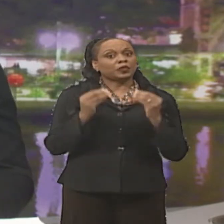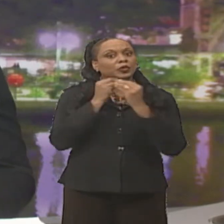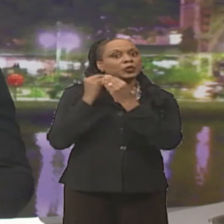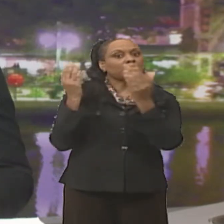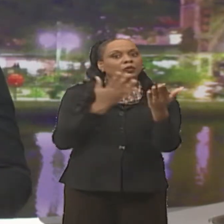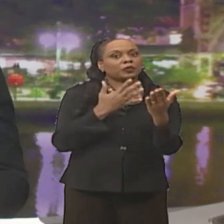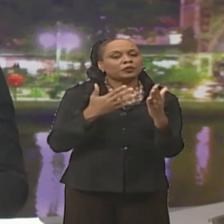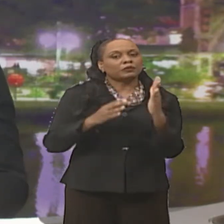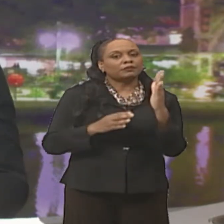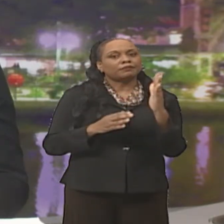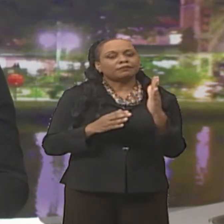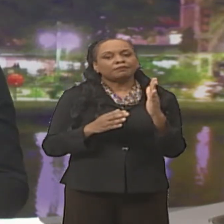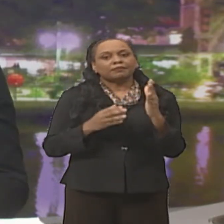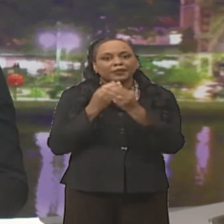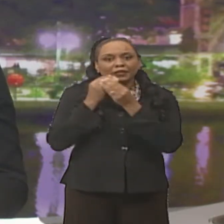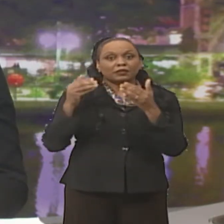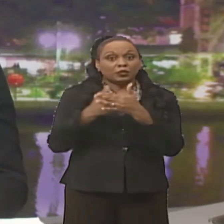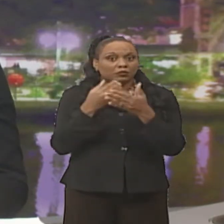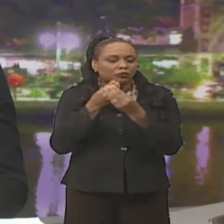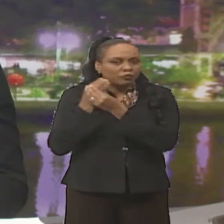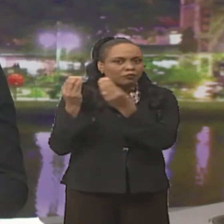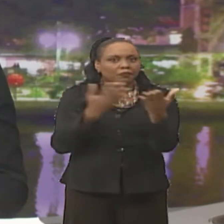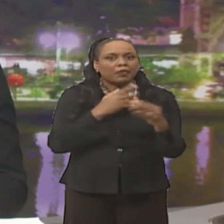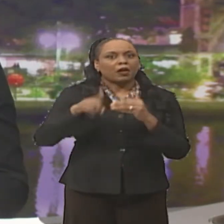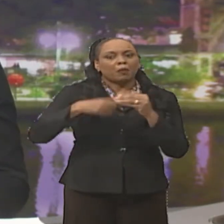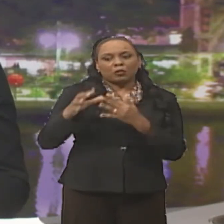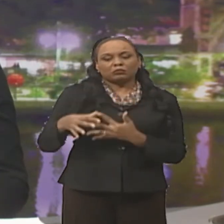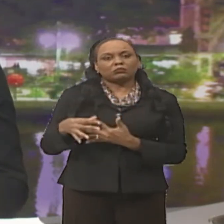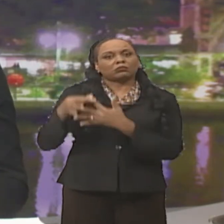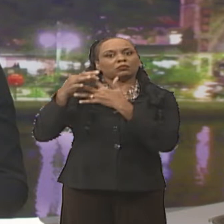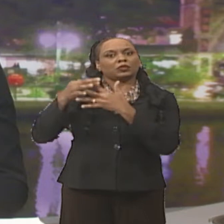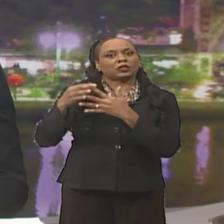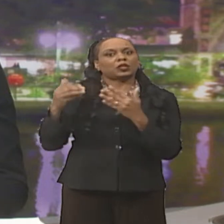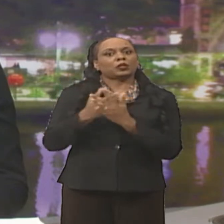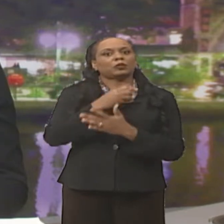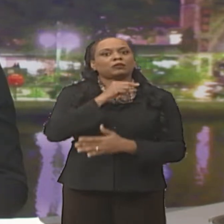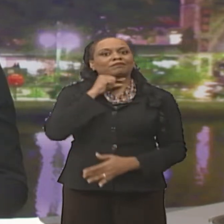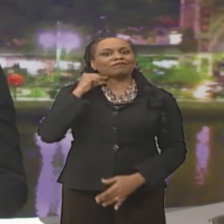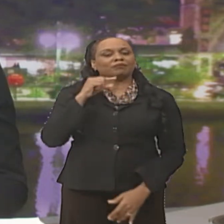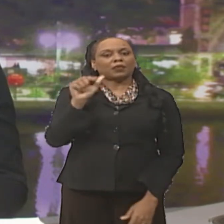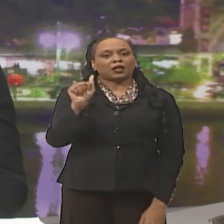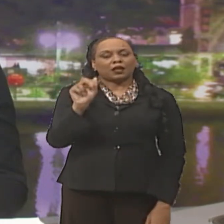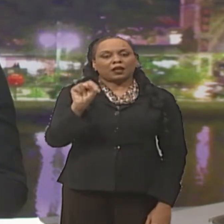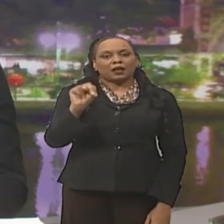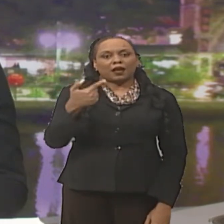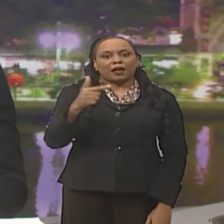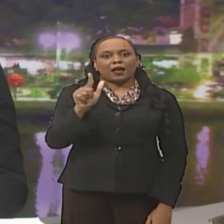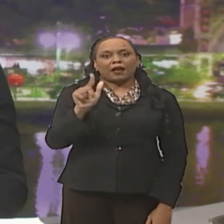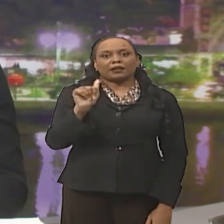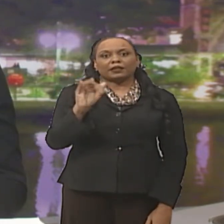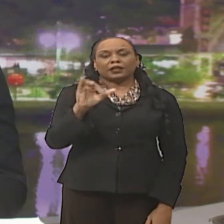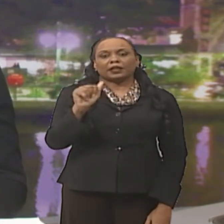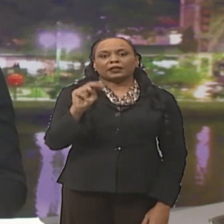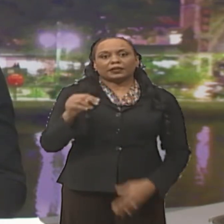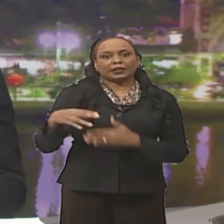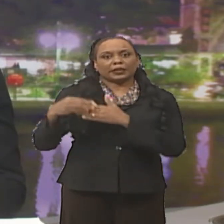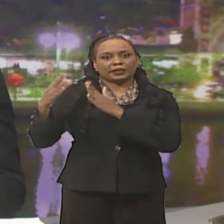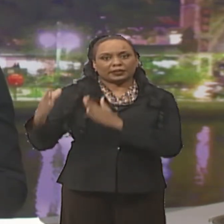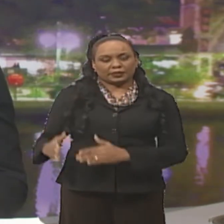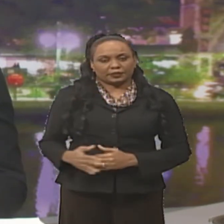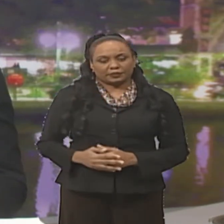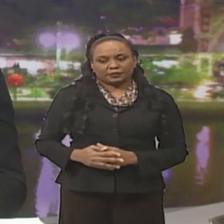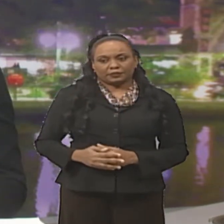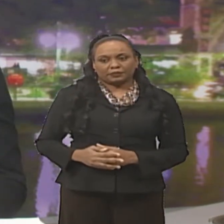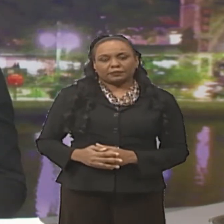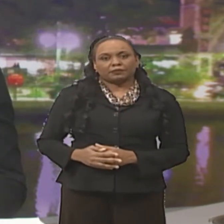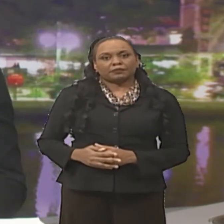developments in the effort to appoint an Anglican bishop in Barbados. The CBC has been reliably informed that the Regional House of Bishops